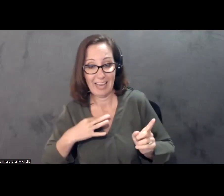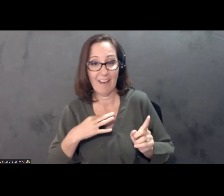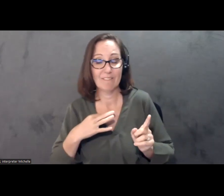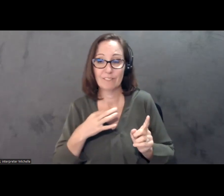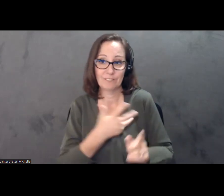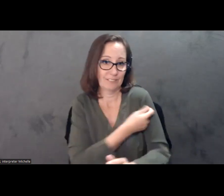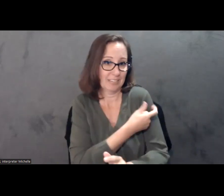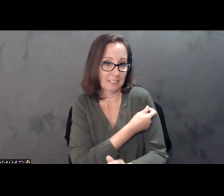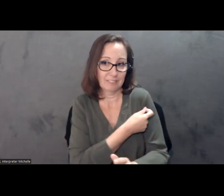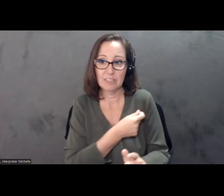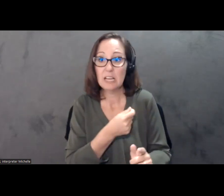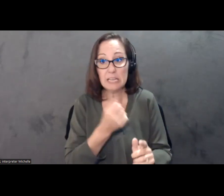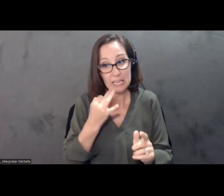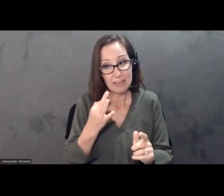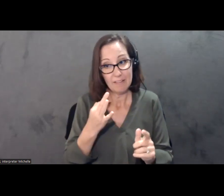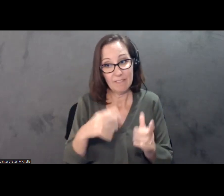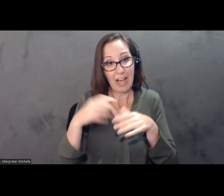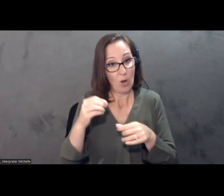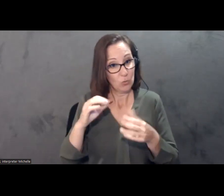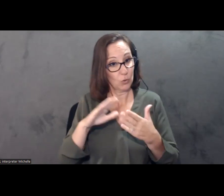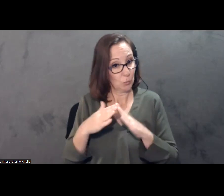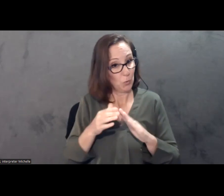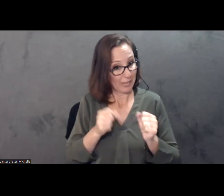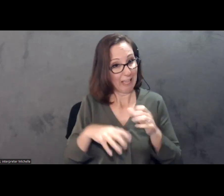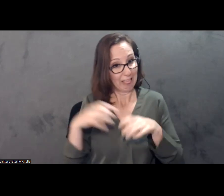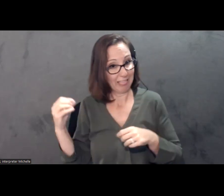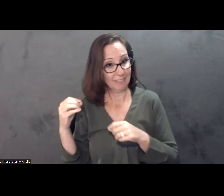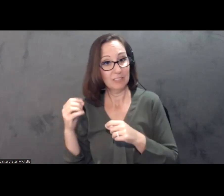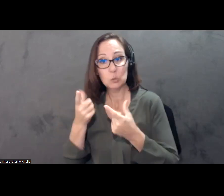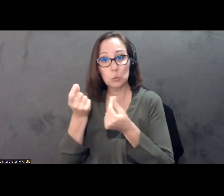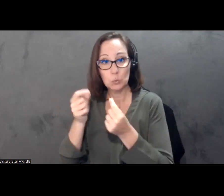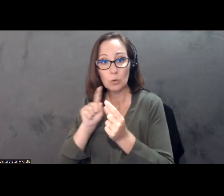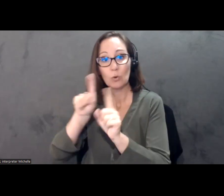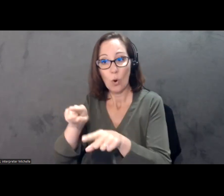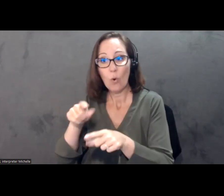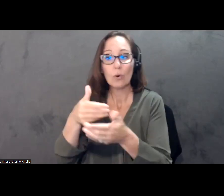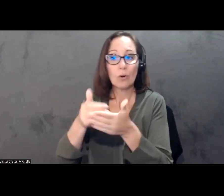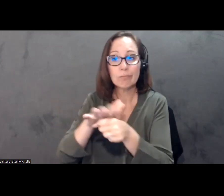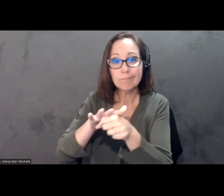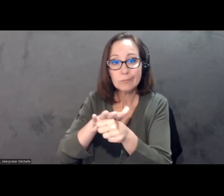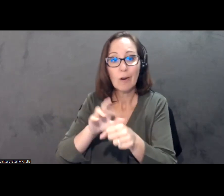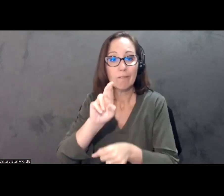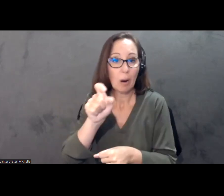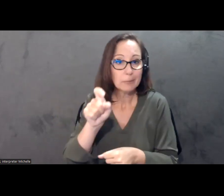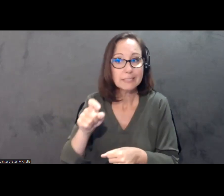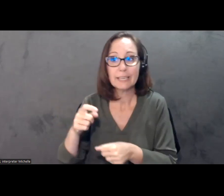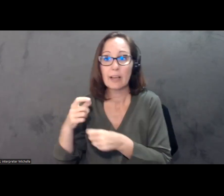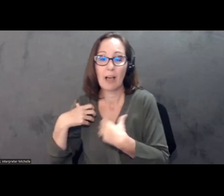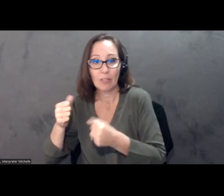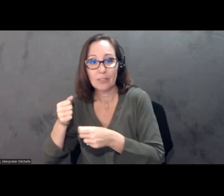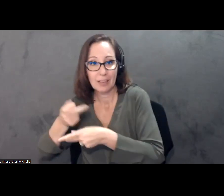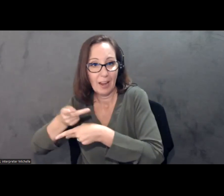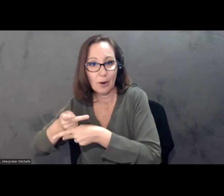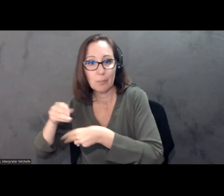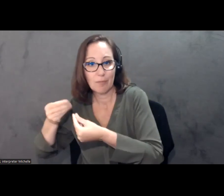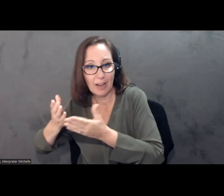get out in the community themselves, to either go to nearby pharmacies or healthcare provider offices. That is the quickest way. But in